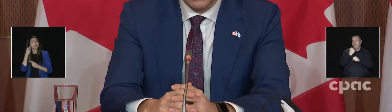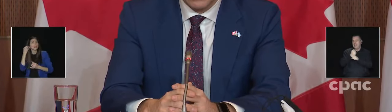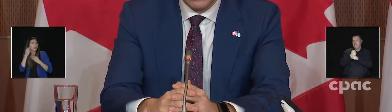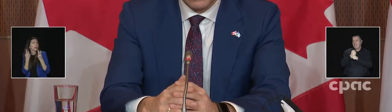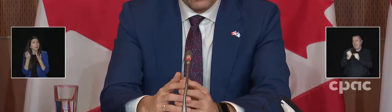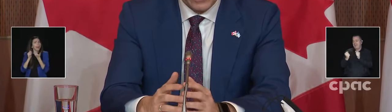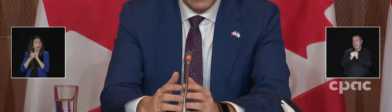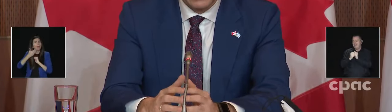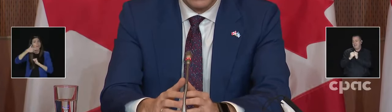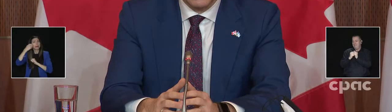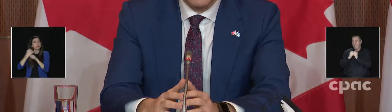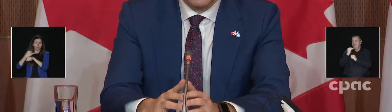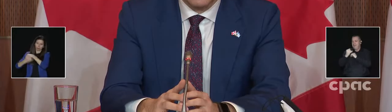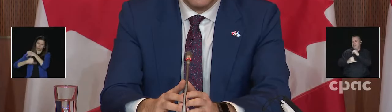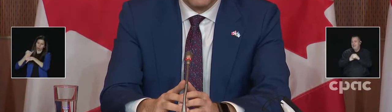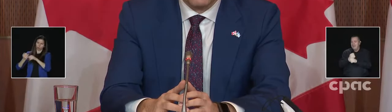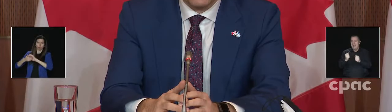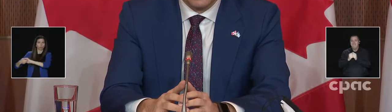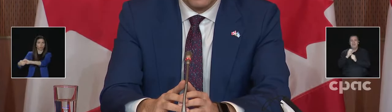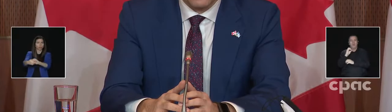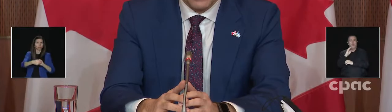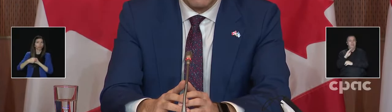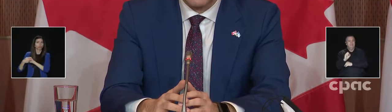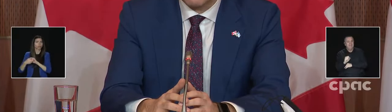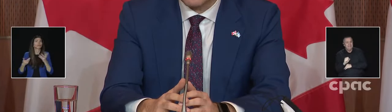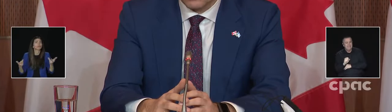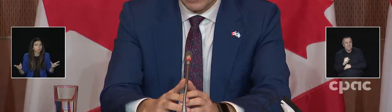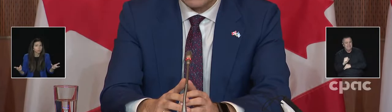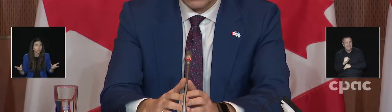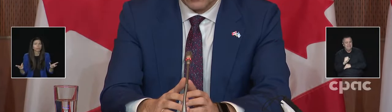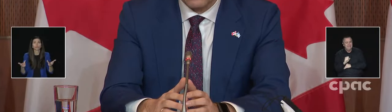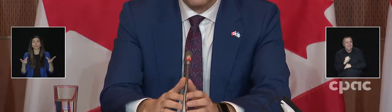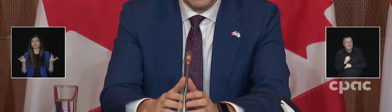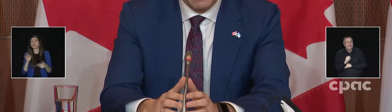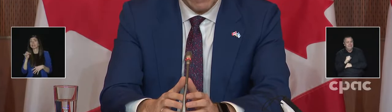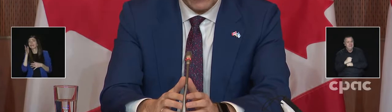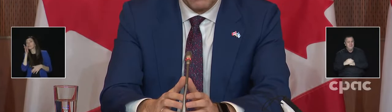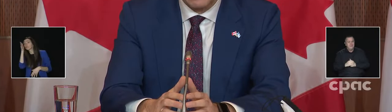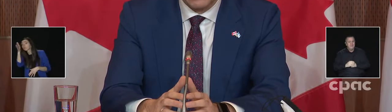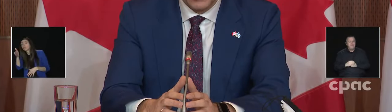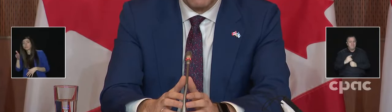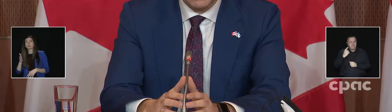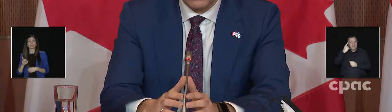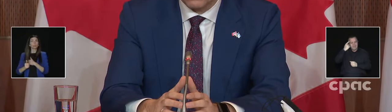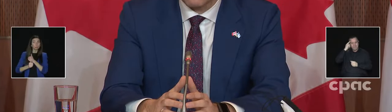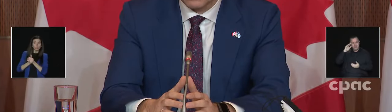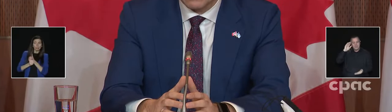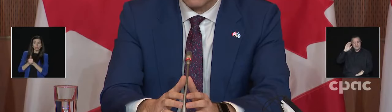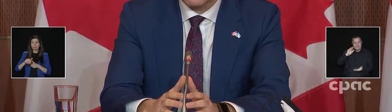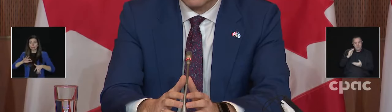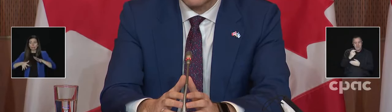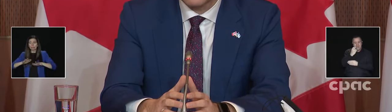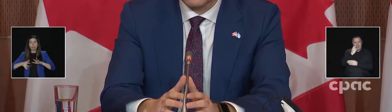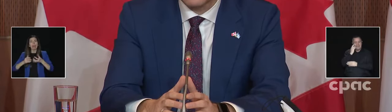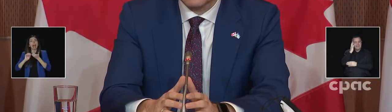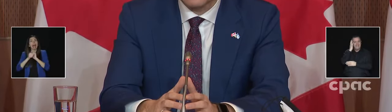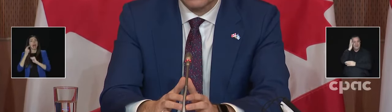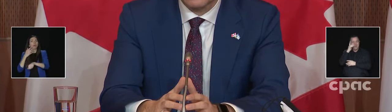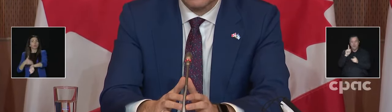whatever risk or outcomes arise in the future, we can better manage them at the global level.